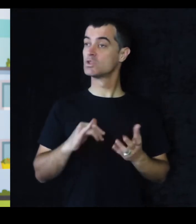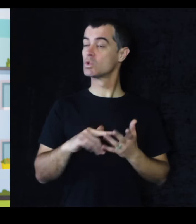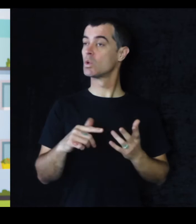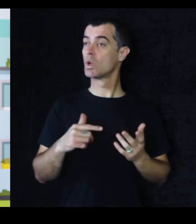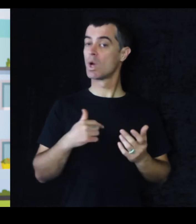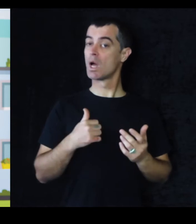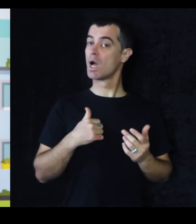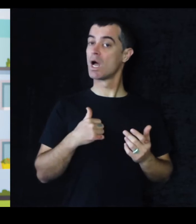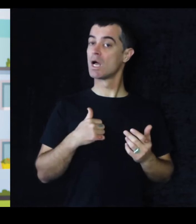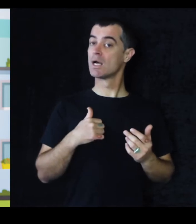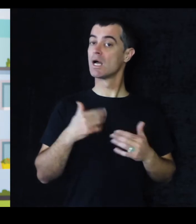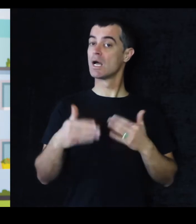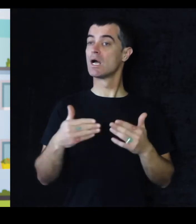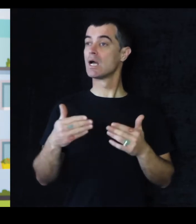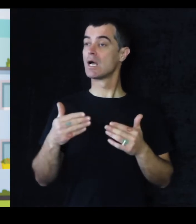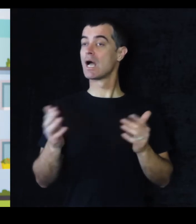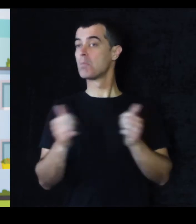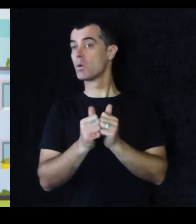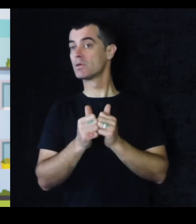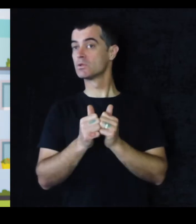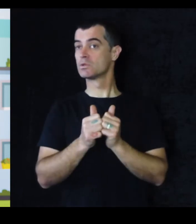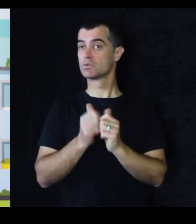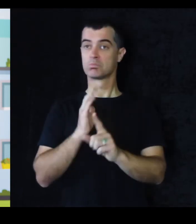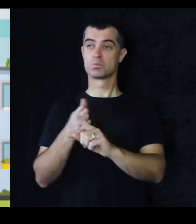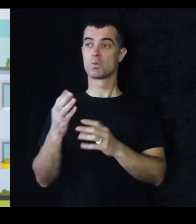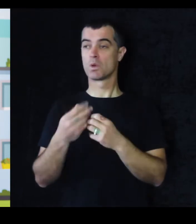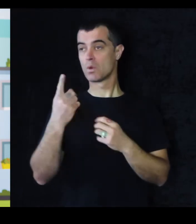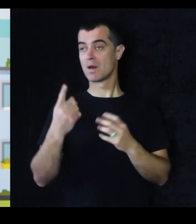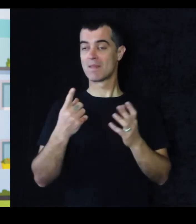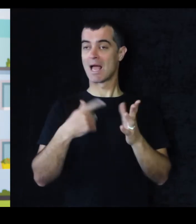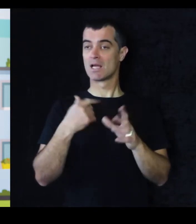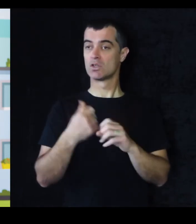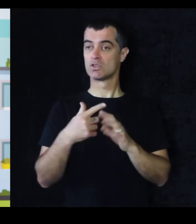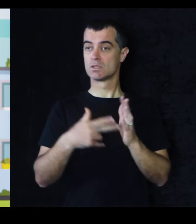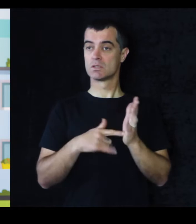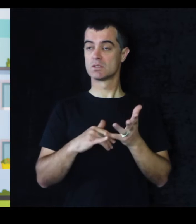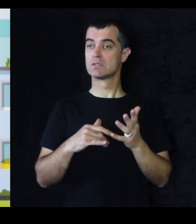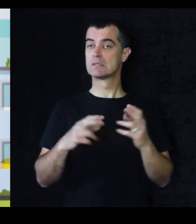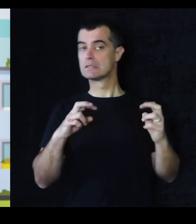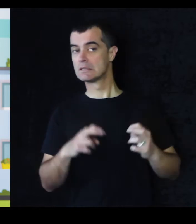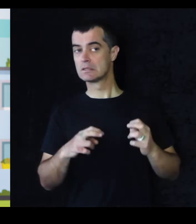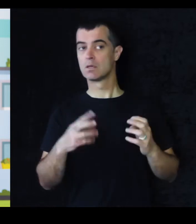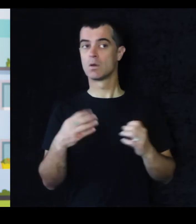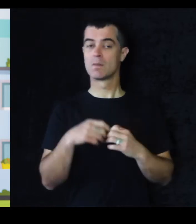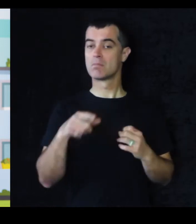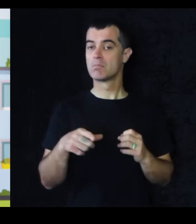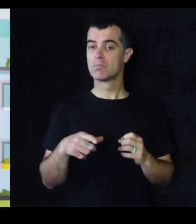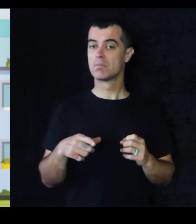so I ended up making an appointment directly with one of the estate agents and sitting down with